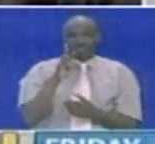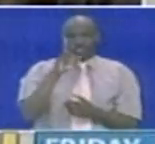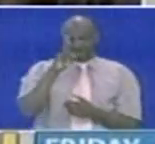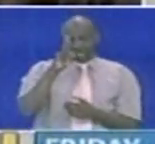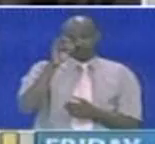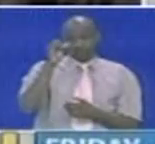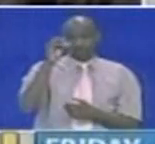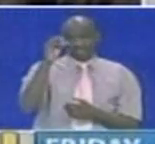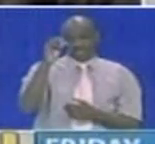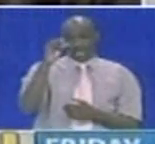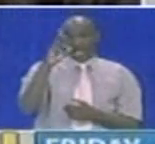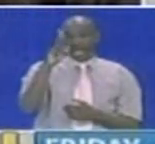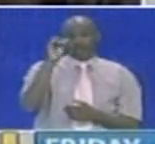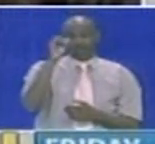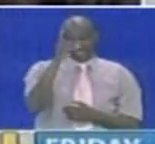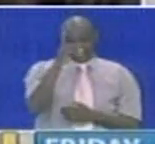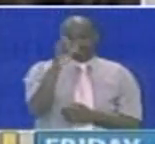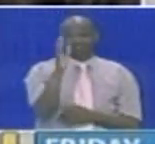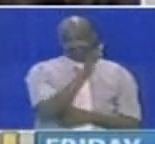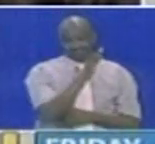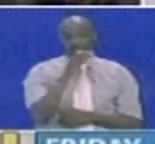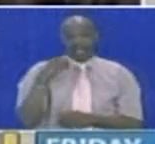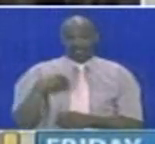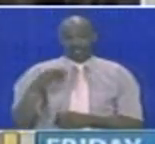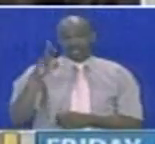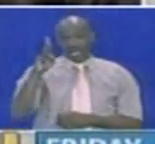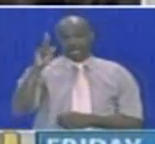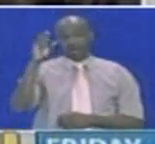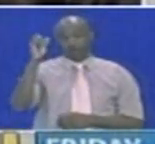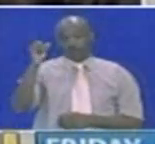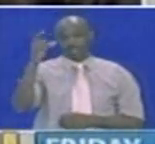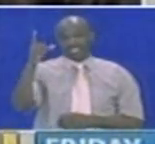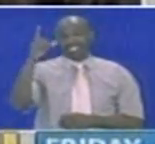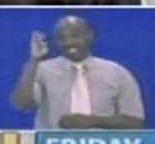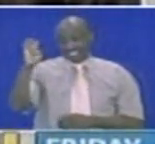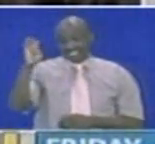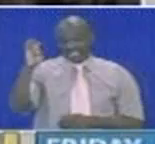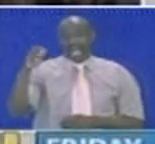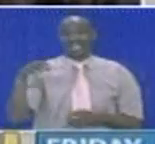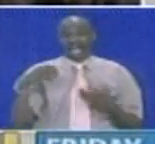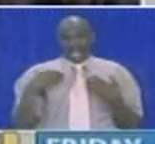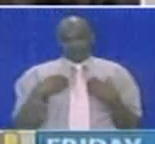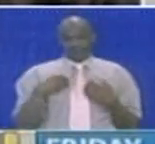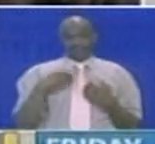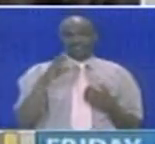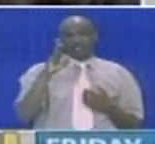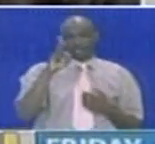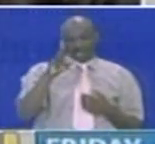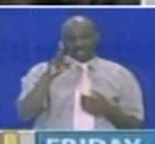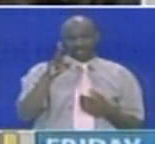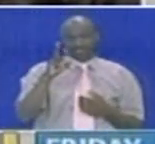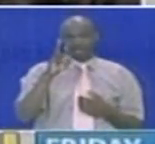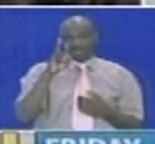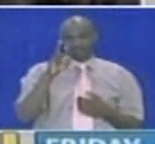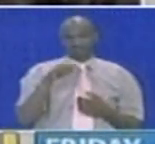in R-O-D, rod as in R-O-D-E, and then we have rod, like a